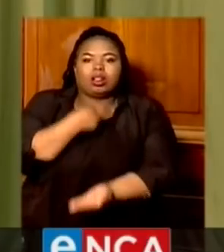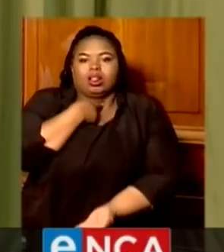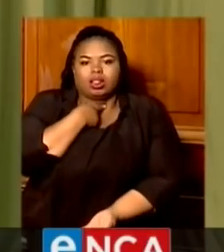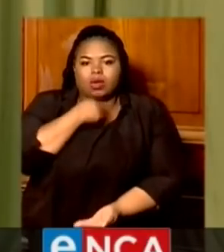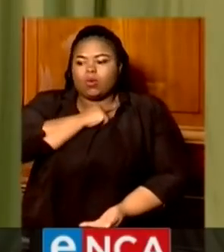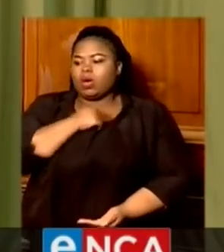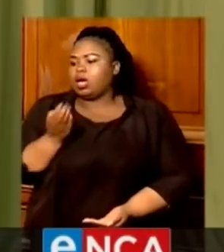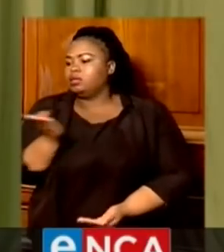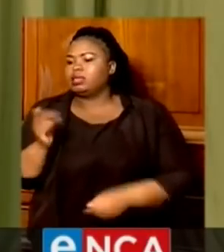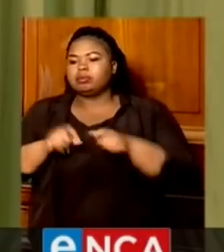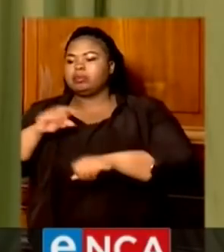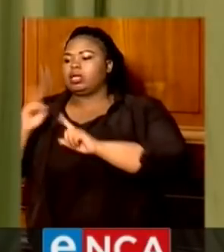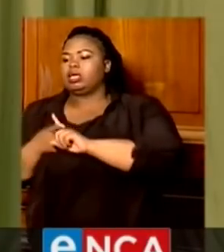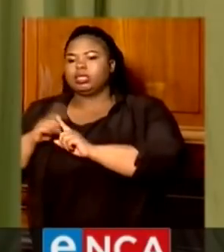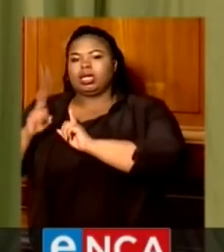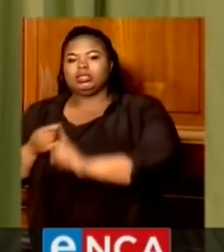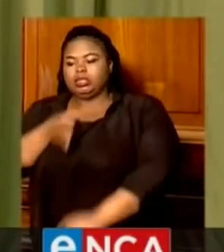accidents that brought them to hospital.